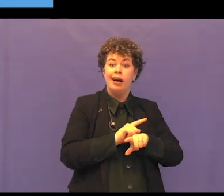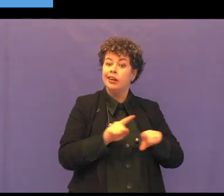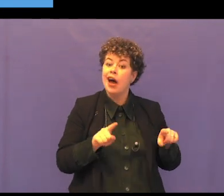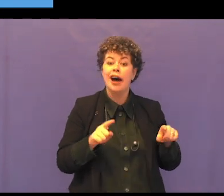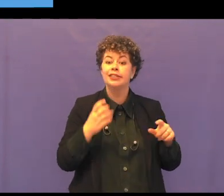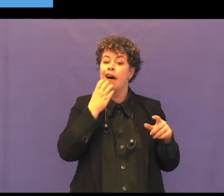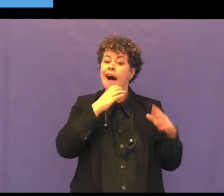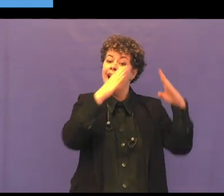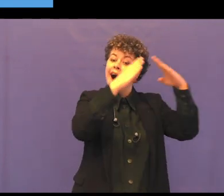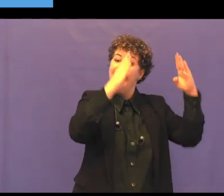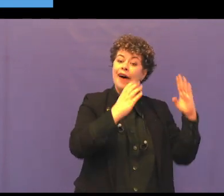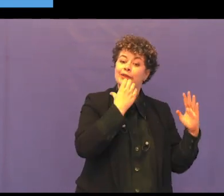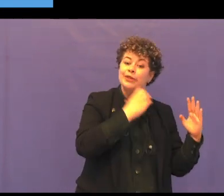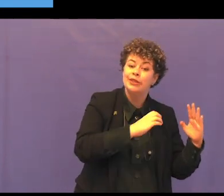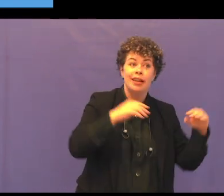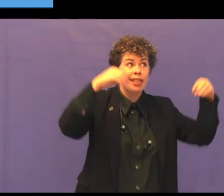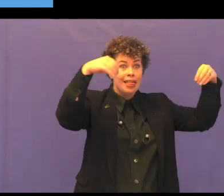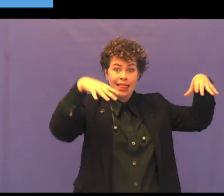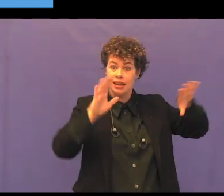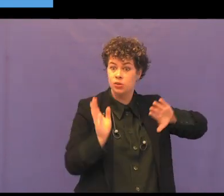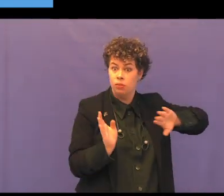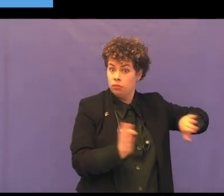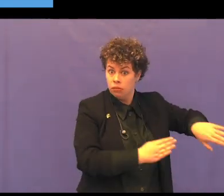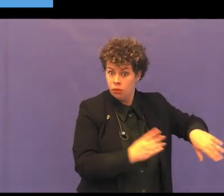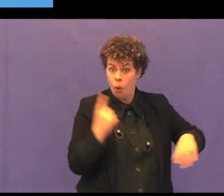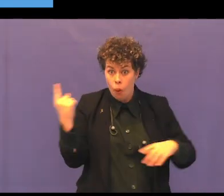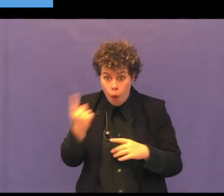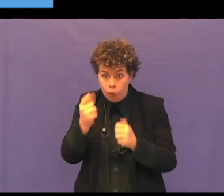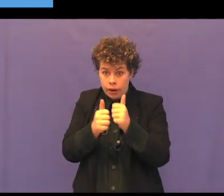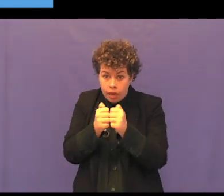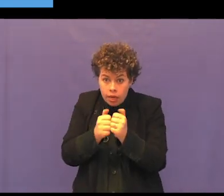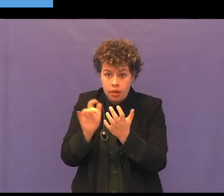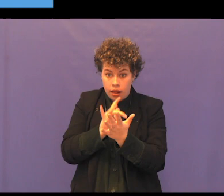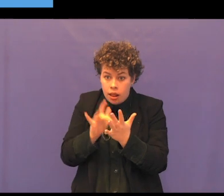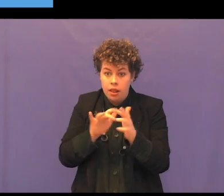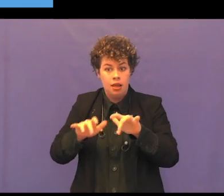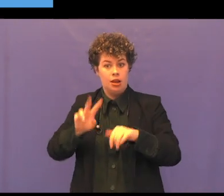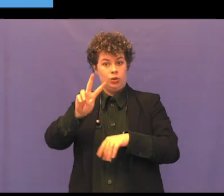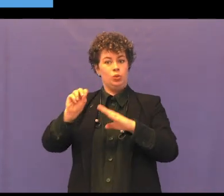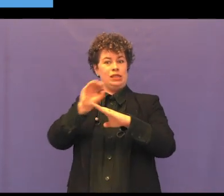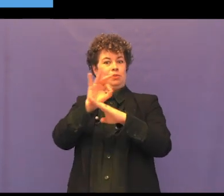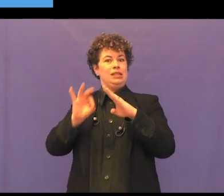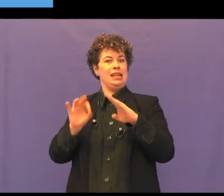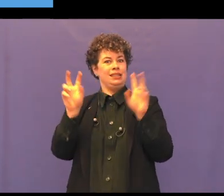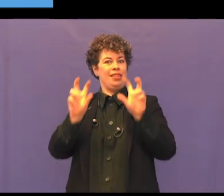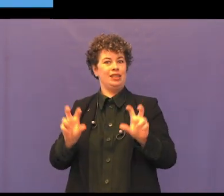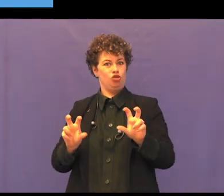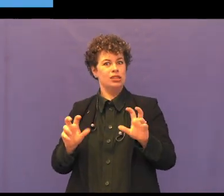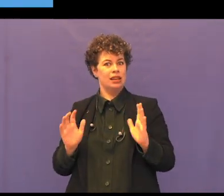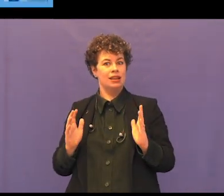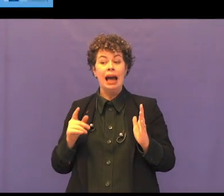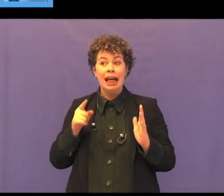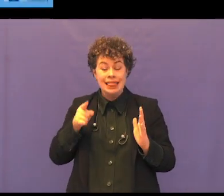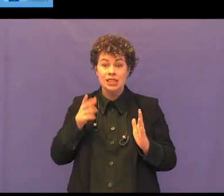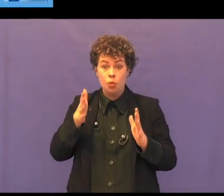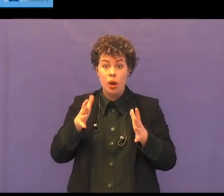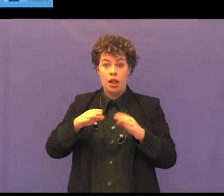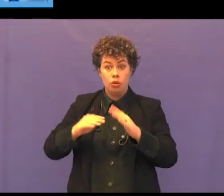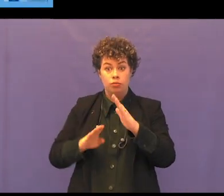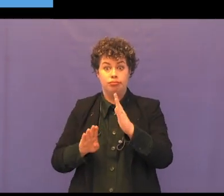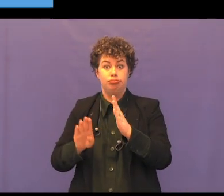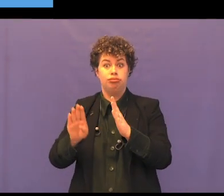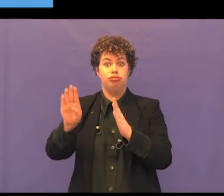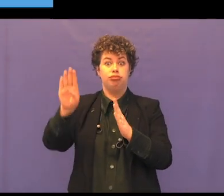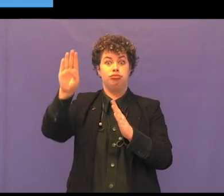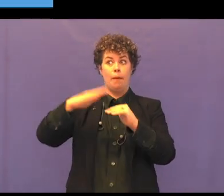at an ever faster rate. So is there a sense then in which in translation